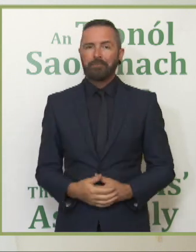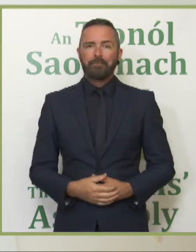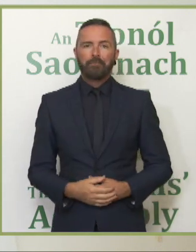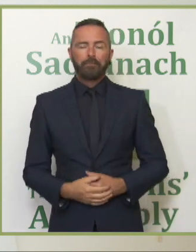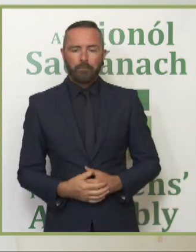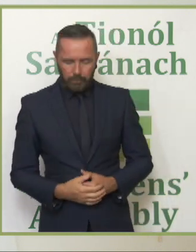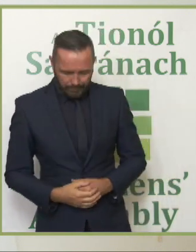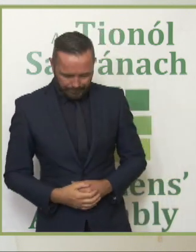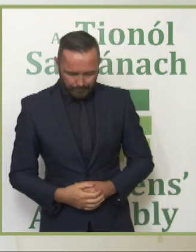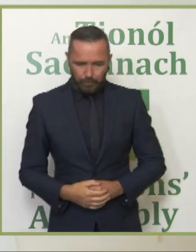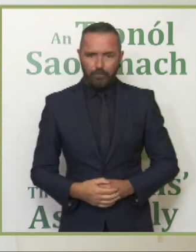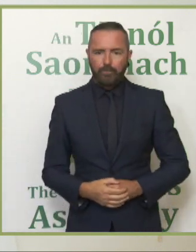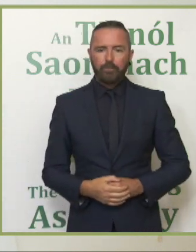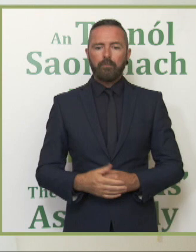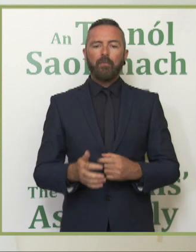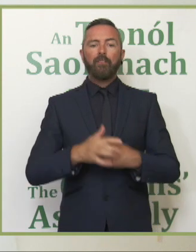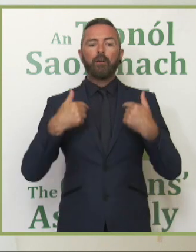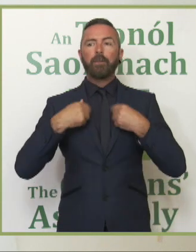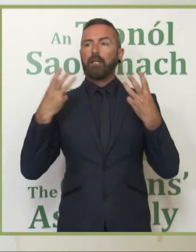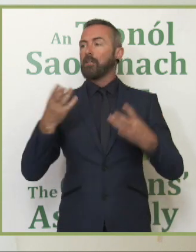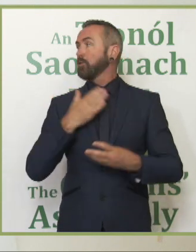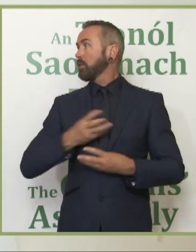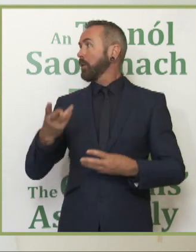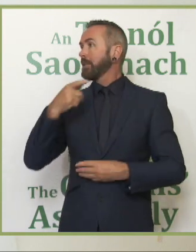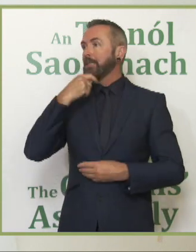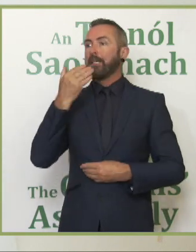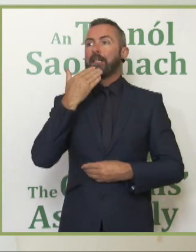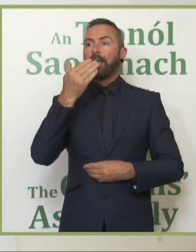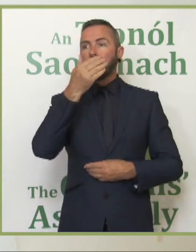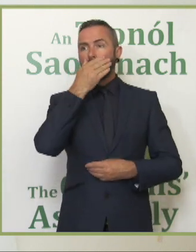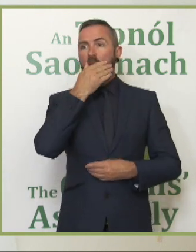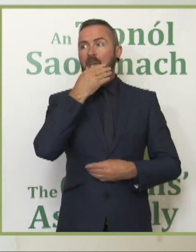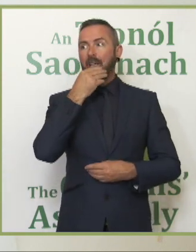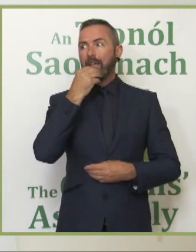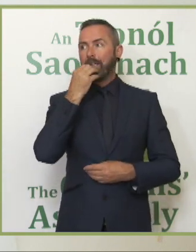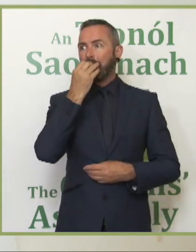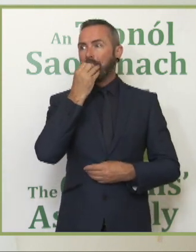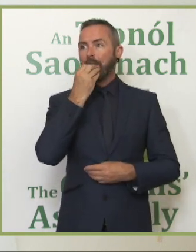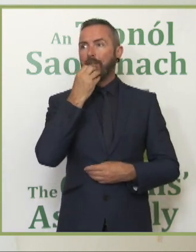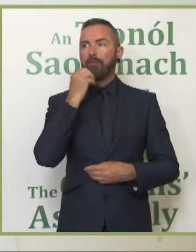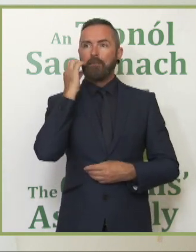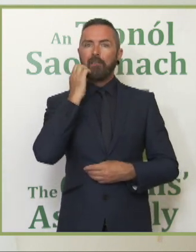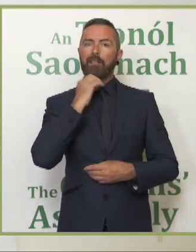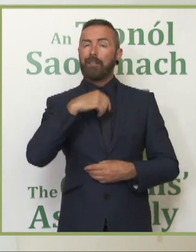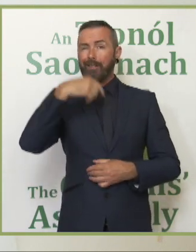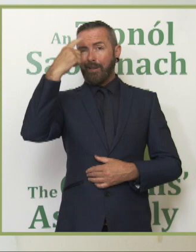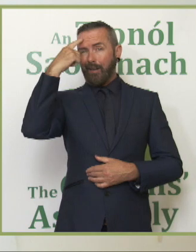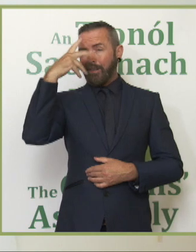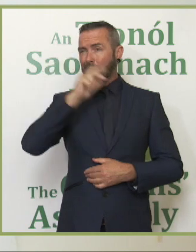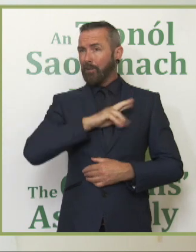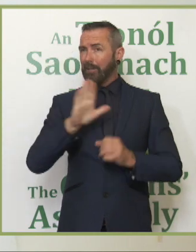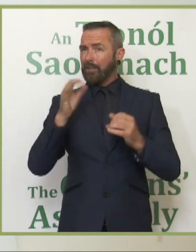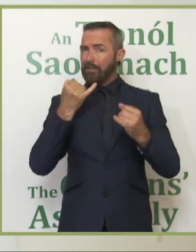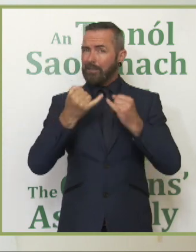me, it's just to conclude on a few things. First of all, in concluding, I think we have had quite a